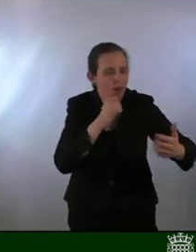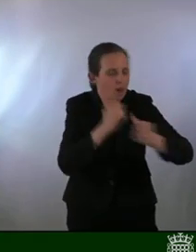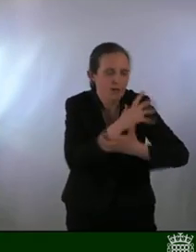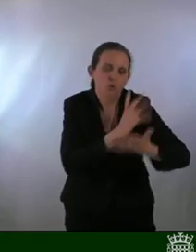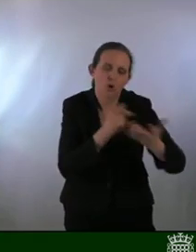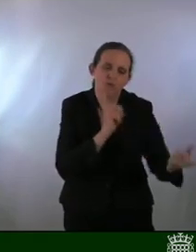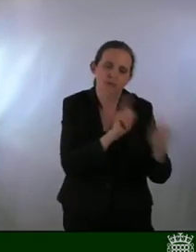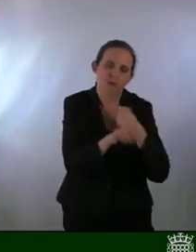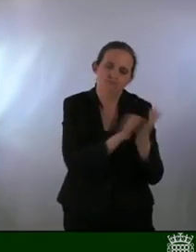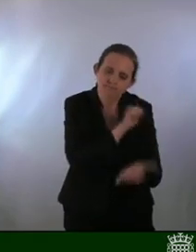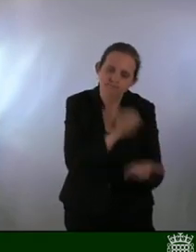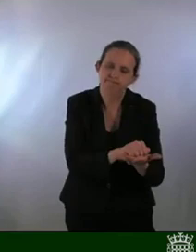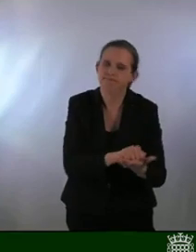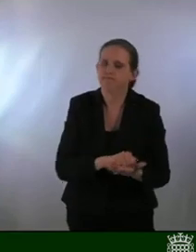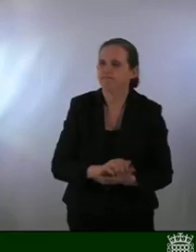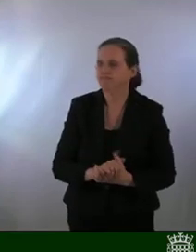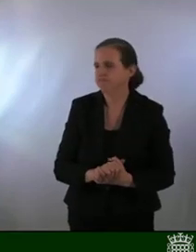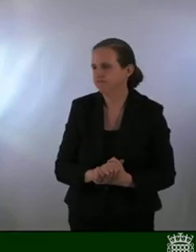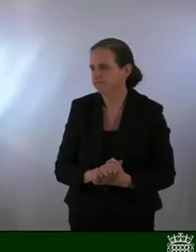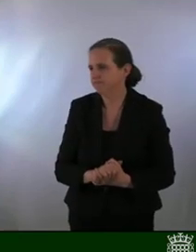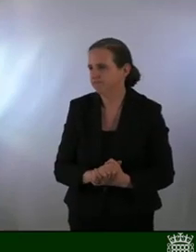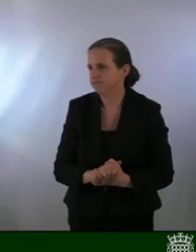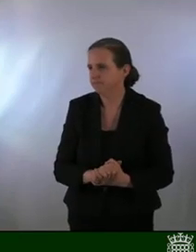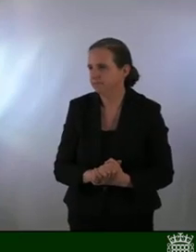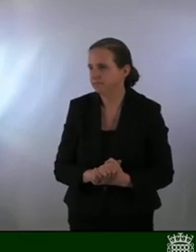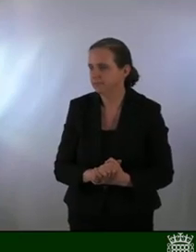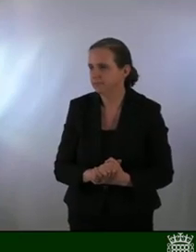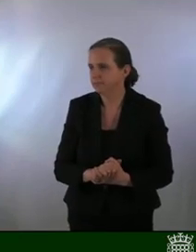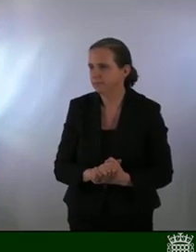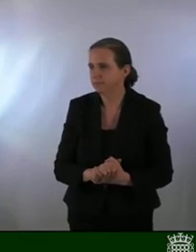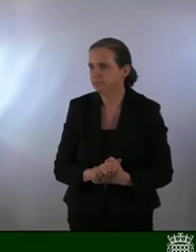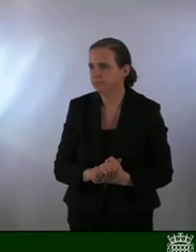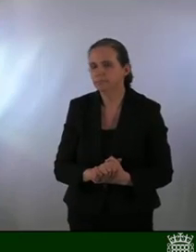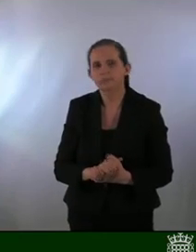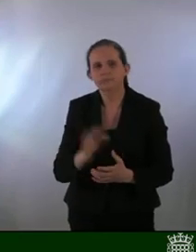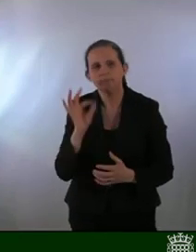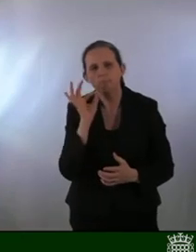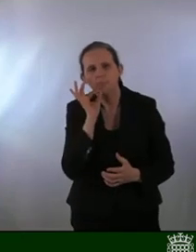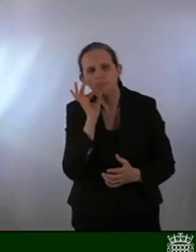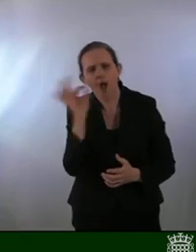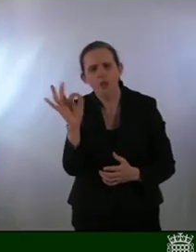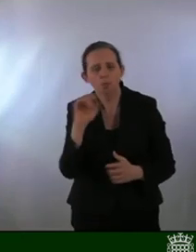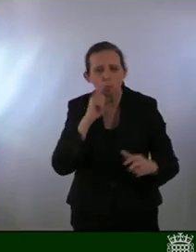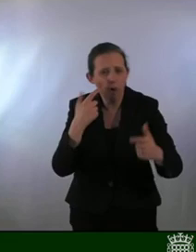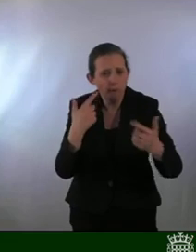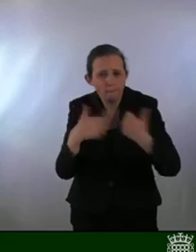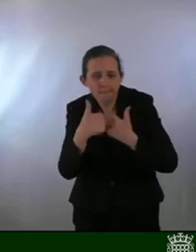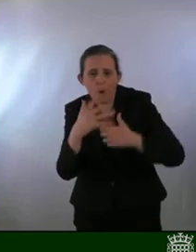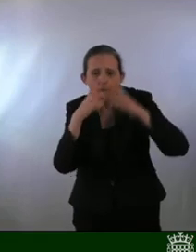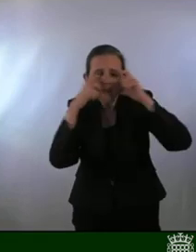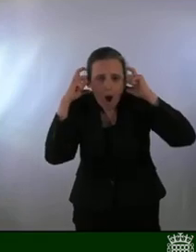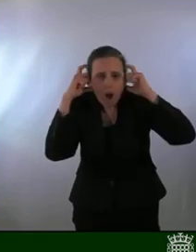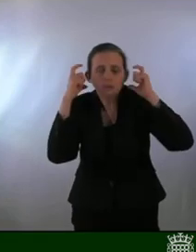response to this virus. Brian. Thank you, Mr Speaker. What steps is the government taking to increase the availability of high-quality masks and other protective equipment